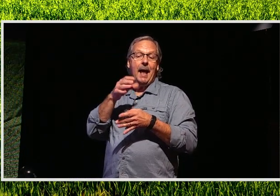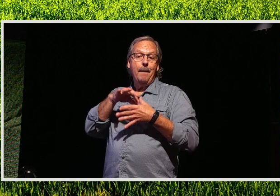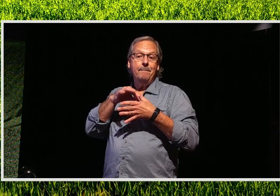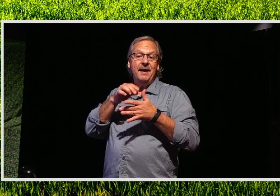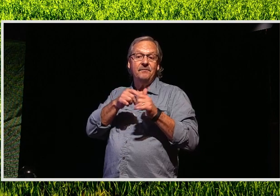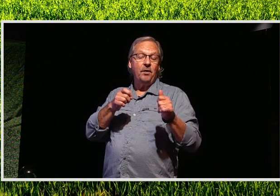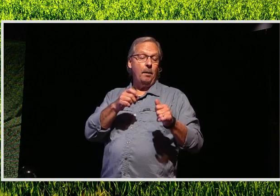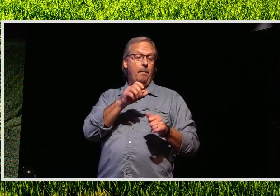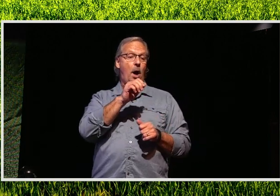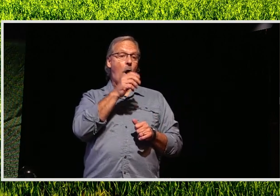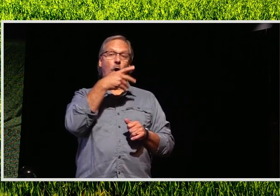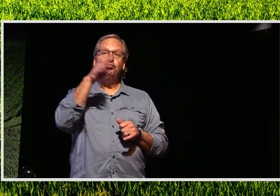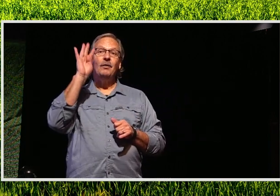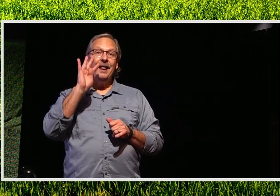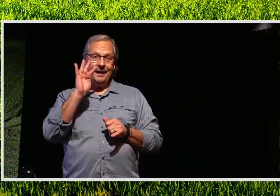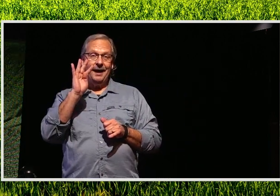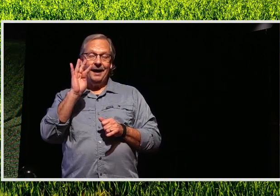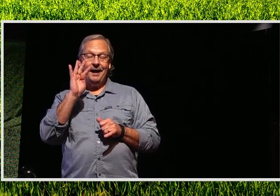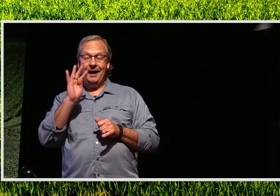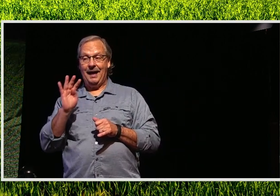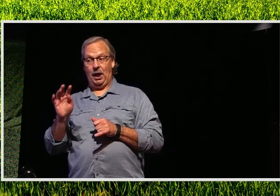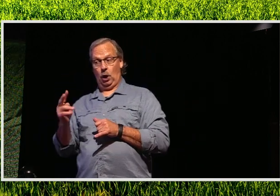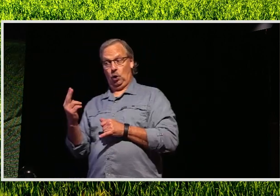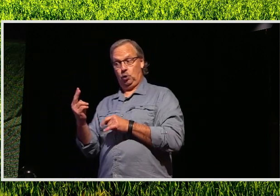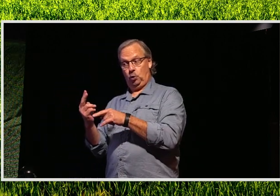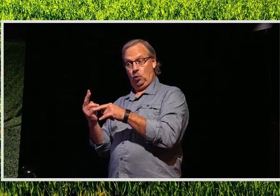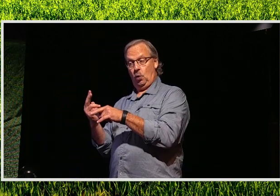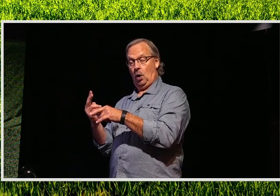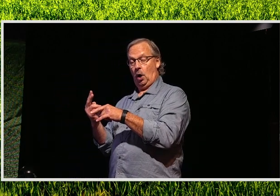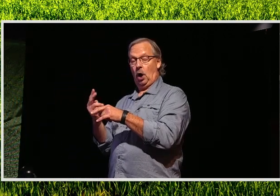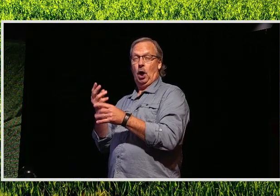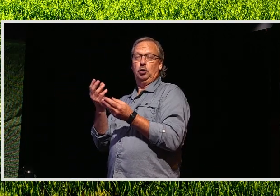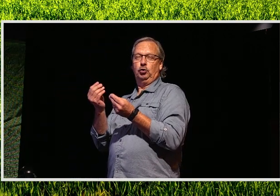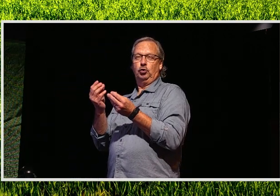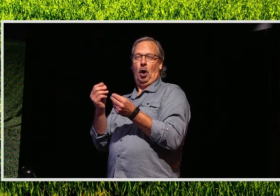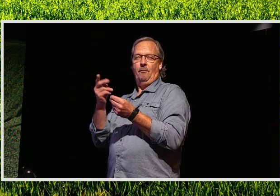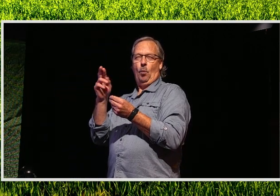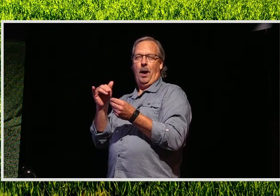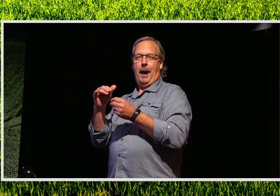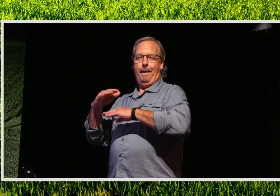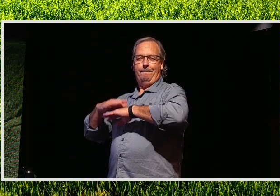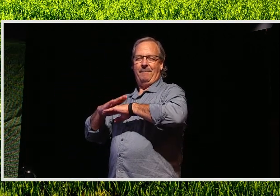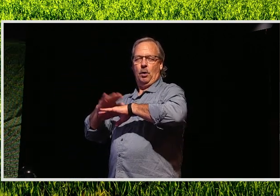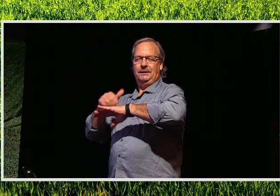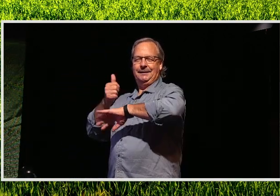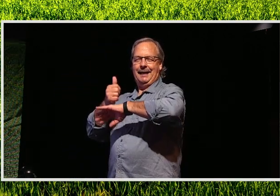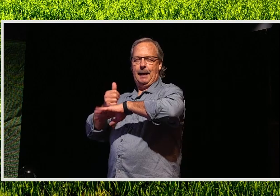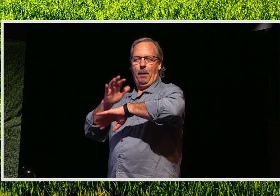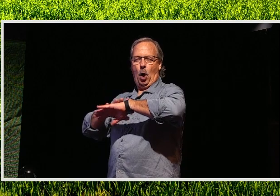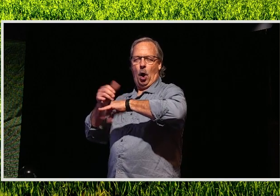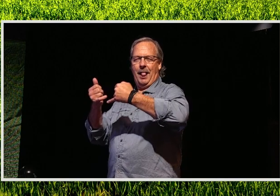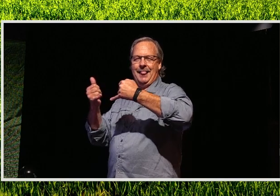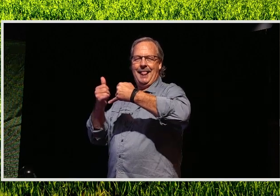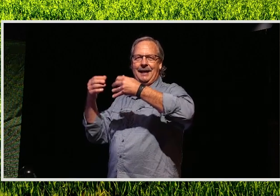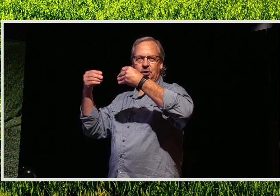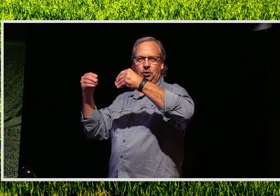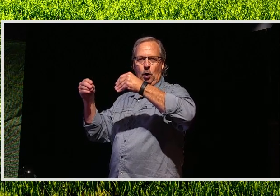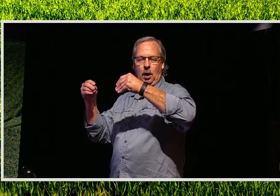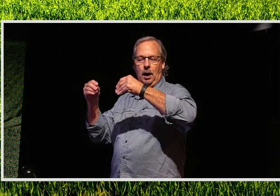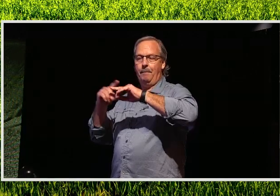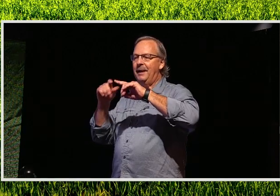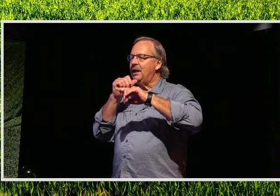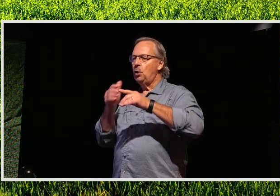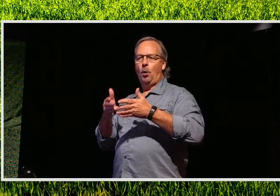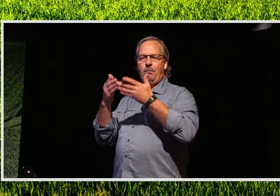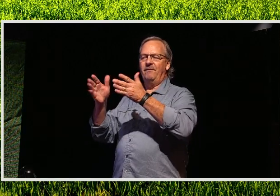hand, GrazeCart and Barn to Door are 2 software platforms that enable farmers to set up an online store, but they don't